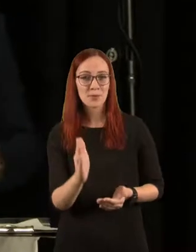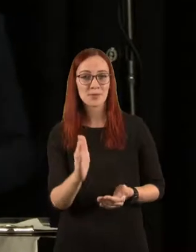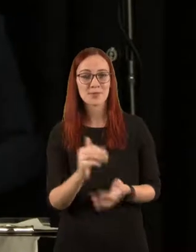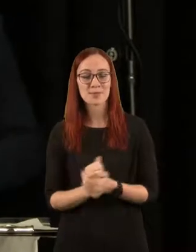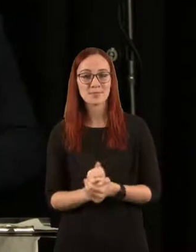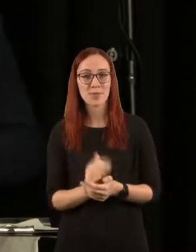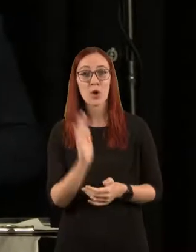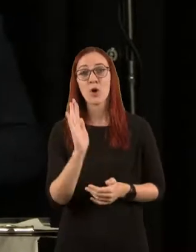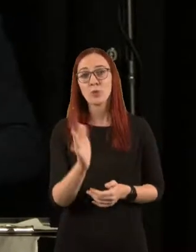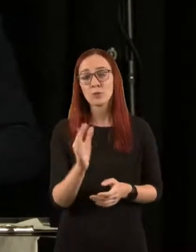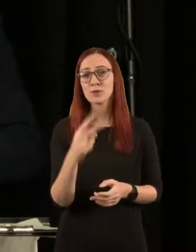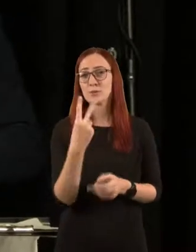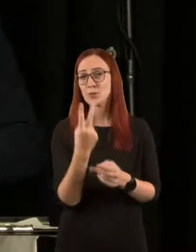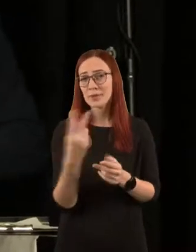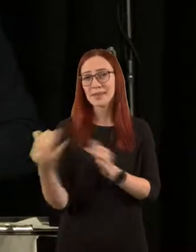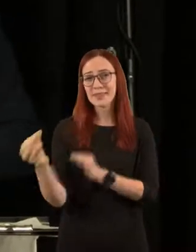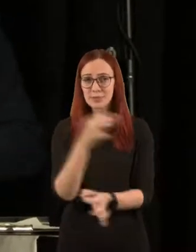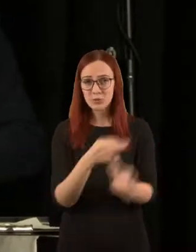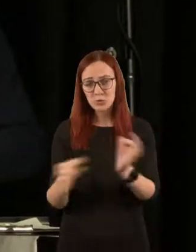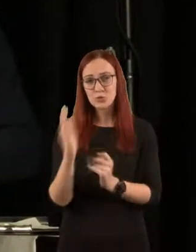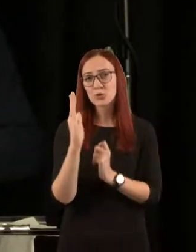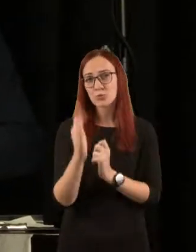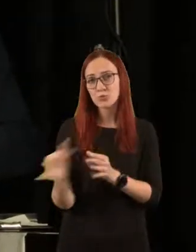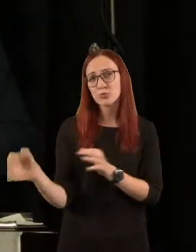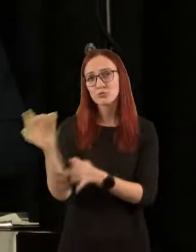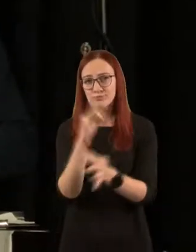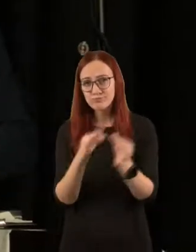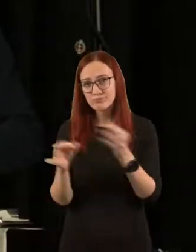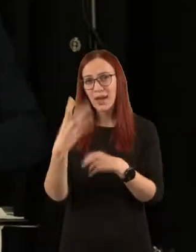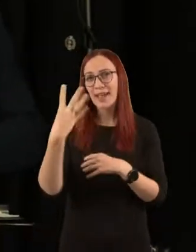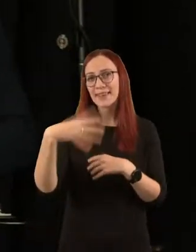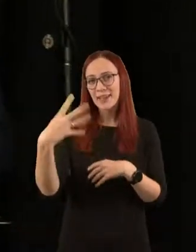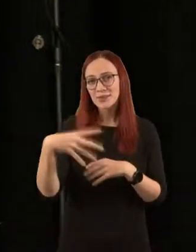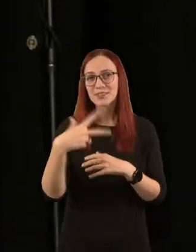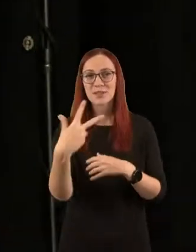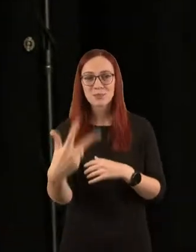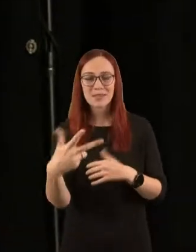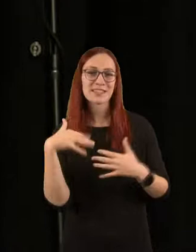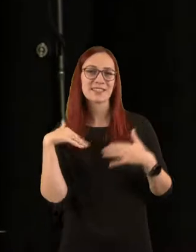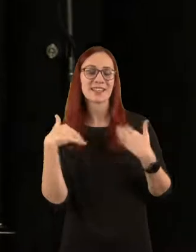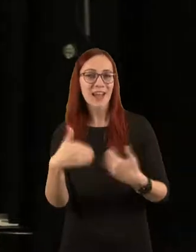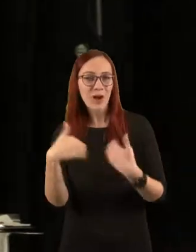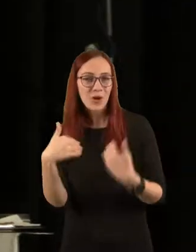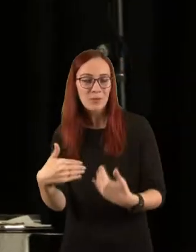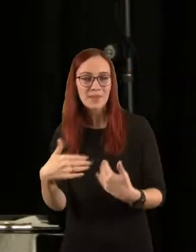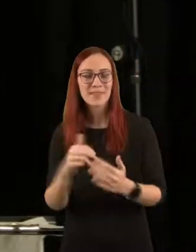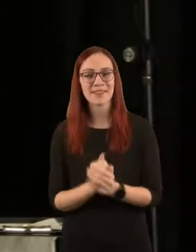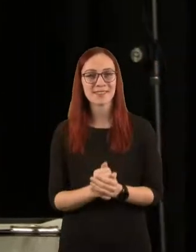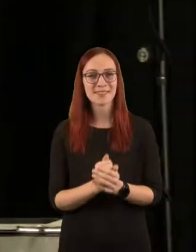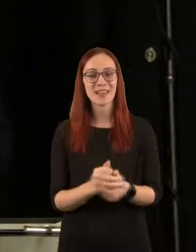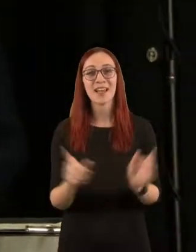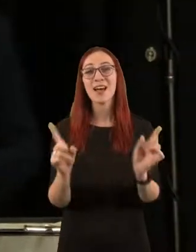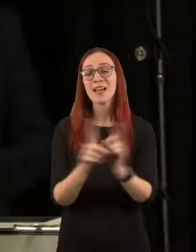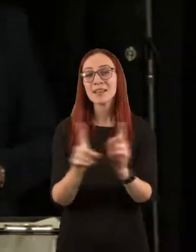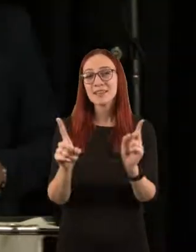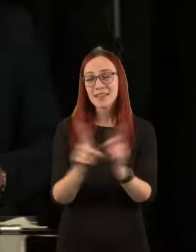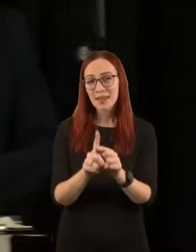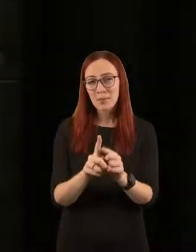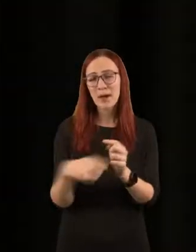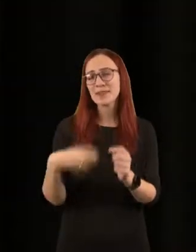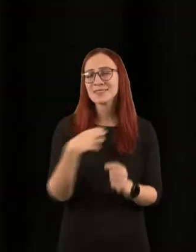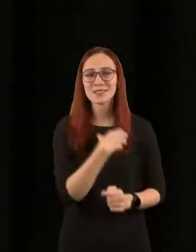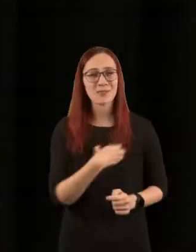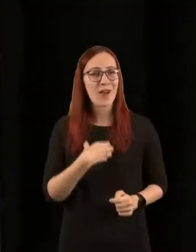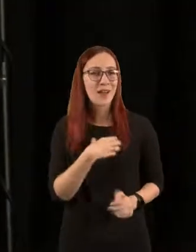years, but it's the first time for Lithuania. So we are going to hear a presentation. We will also have a discussion on